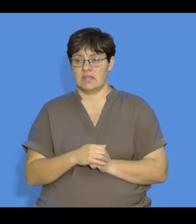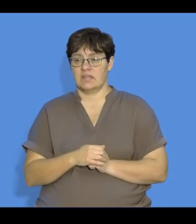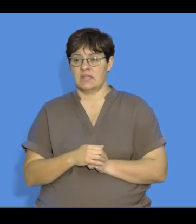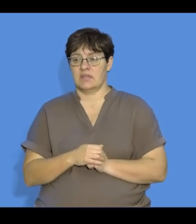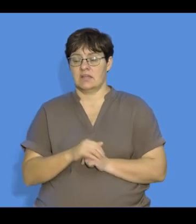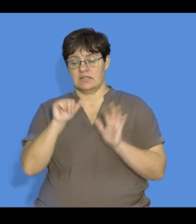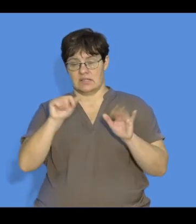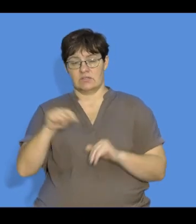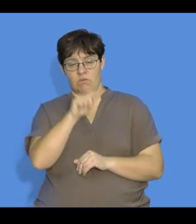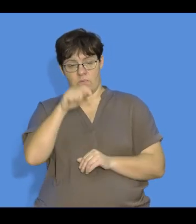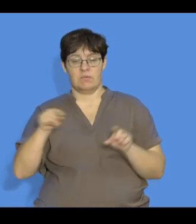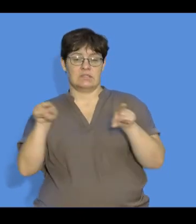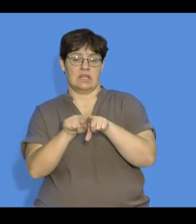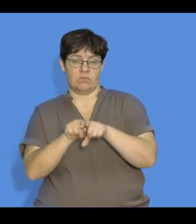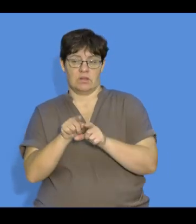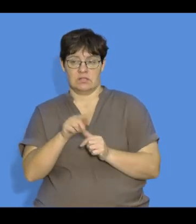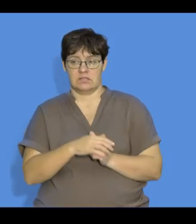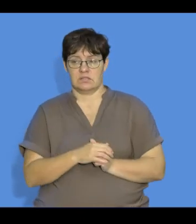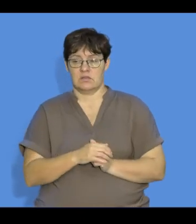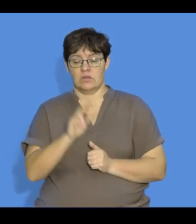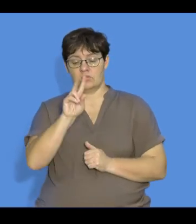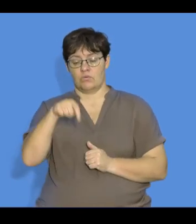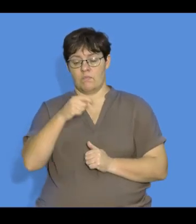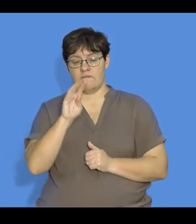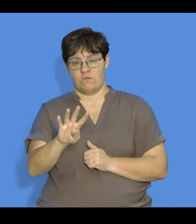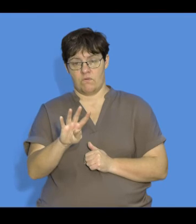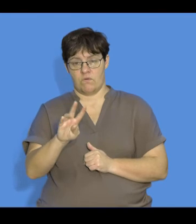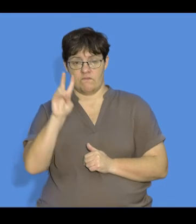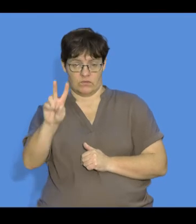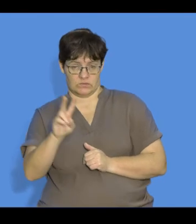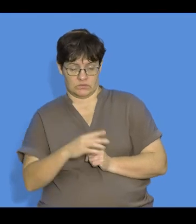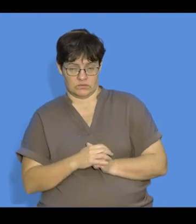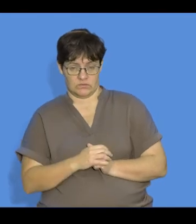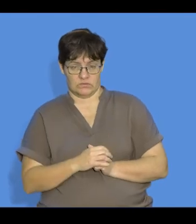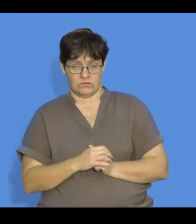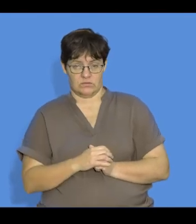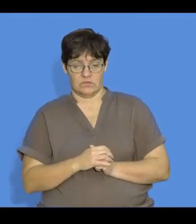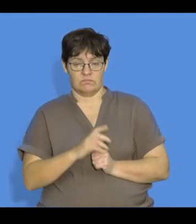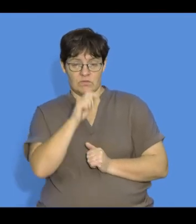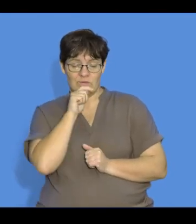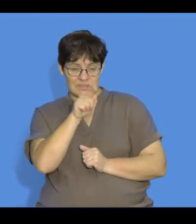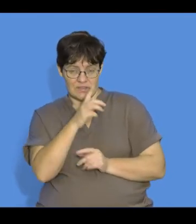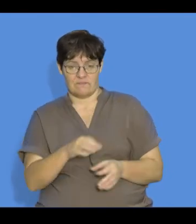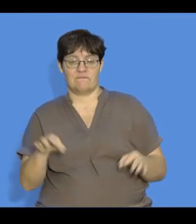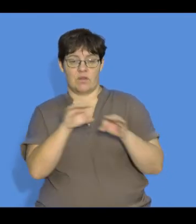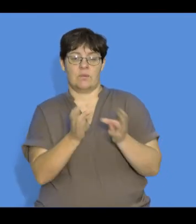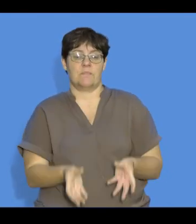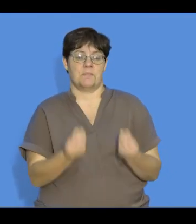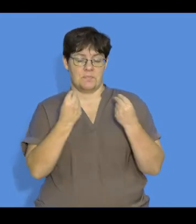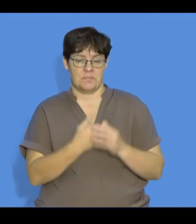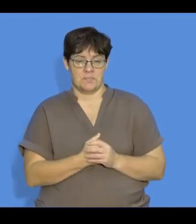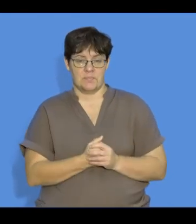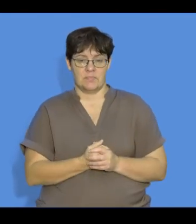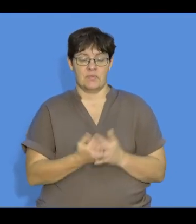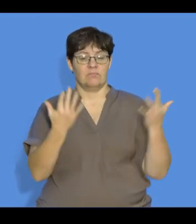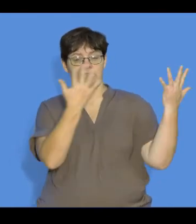6 ohms, which is equals to 2,4 volts. So we're using this value that we obtained. Now we